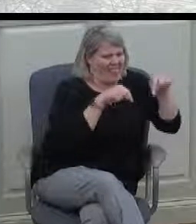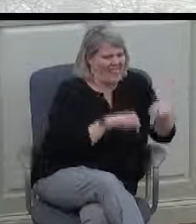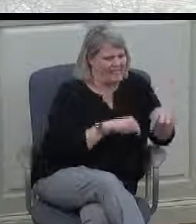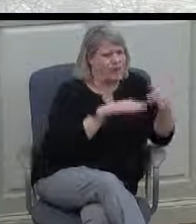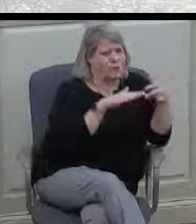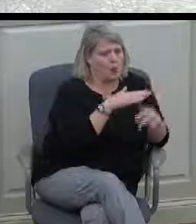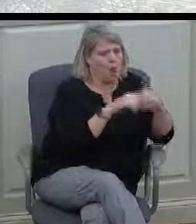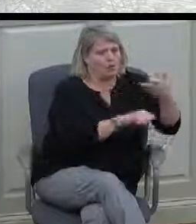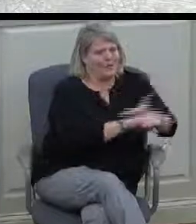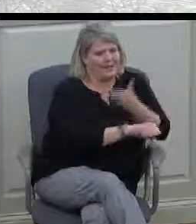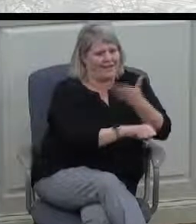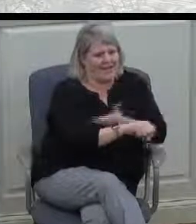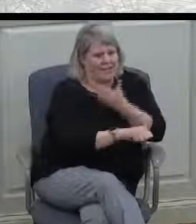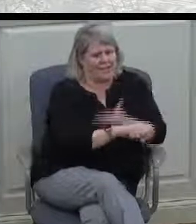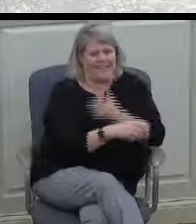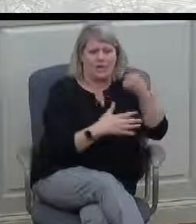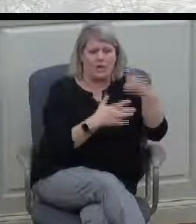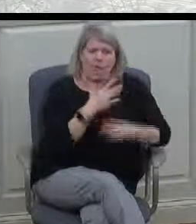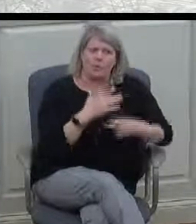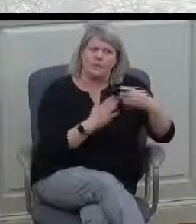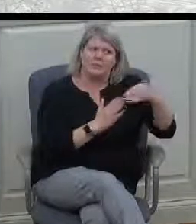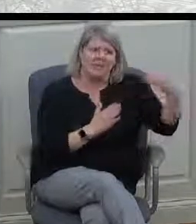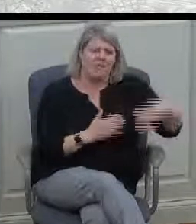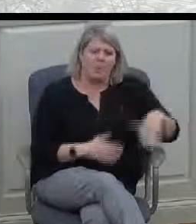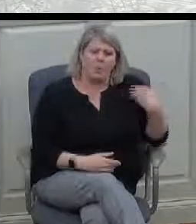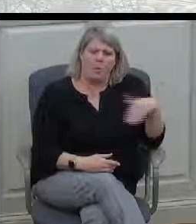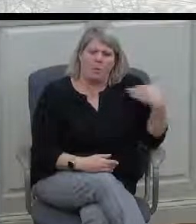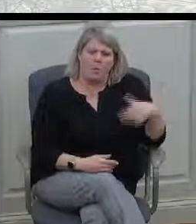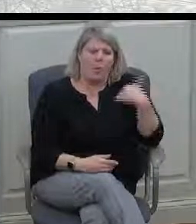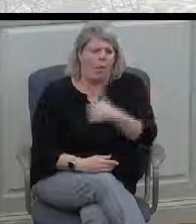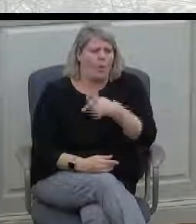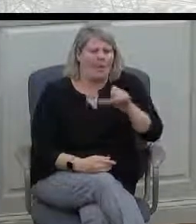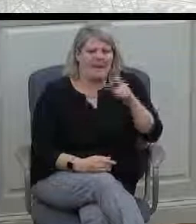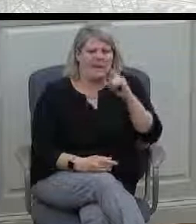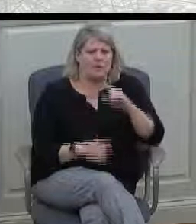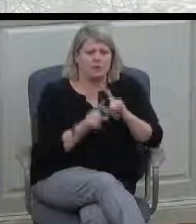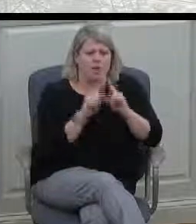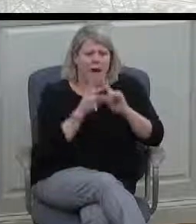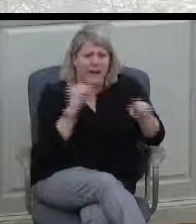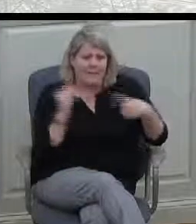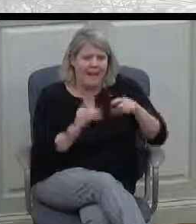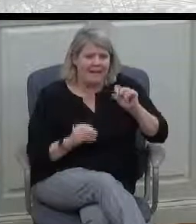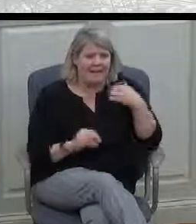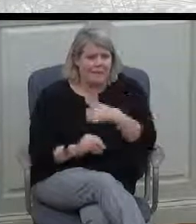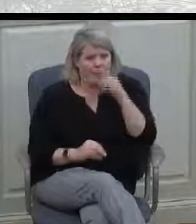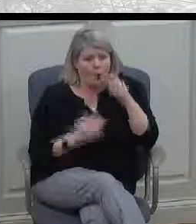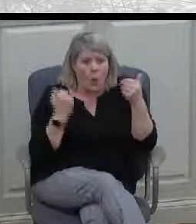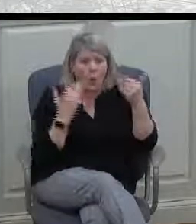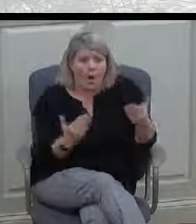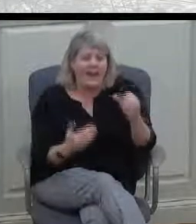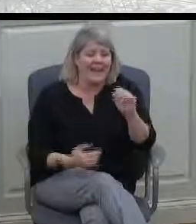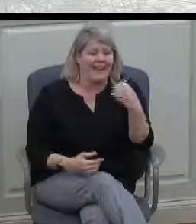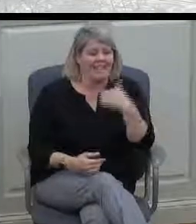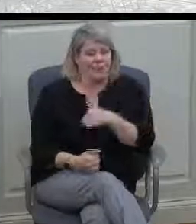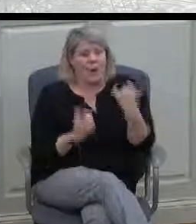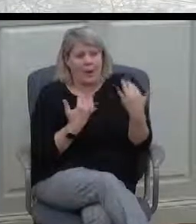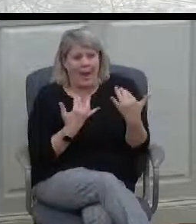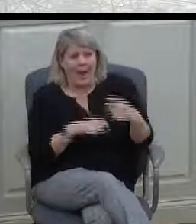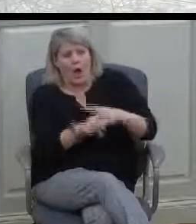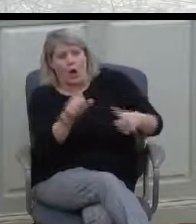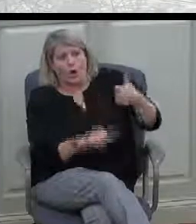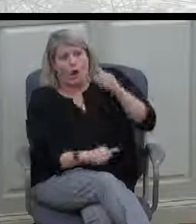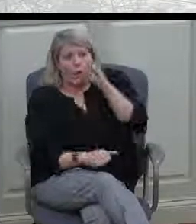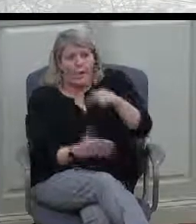costs hit us pretty hard, and we need to talk about if we go ahead, if we wait longer, are we just going to pay more, or